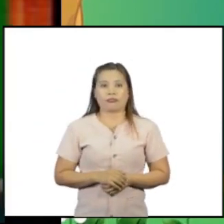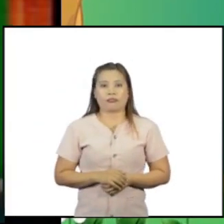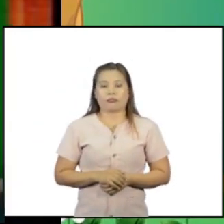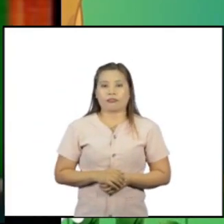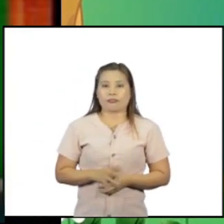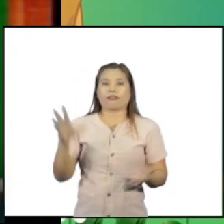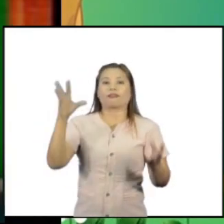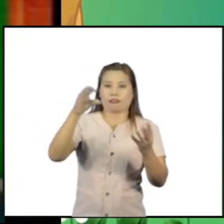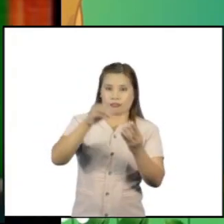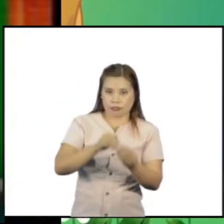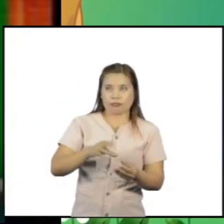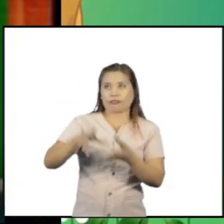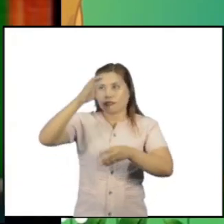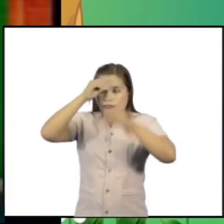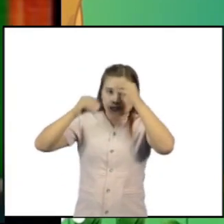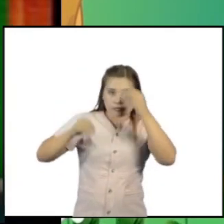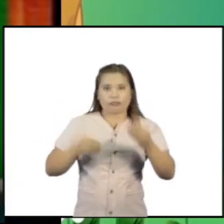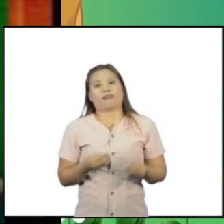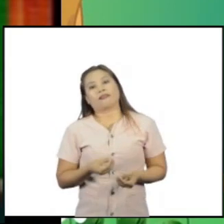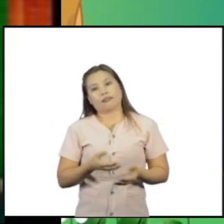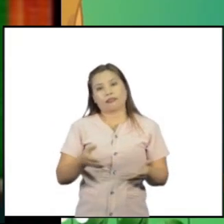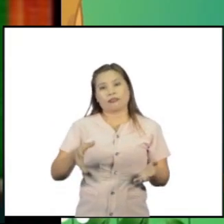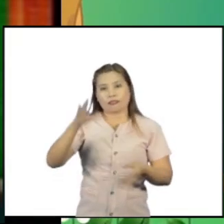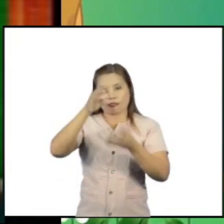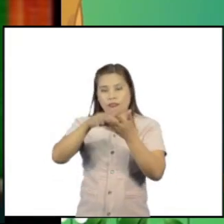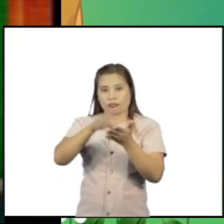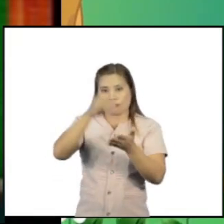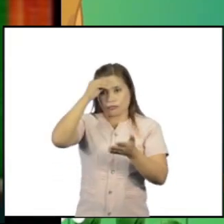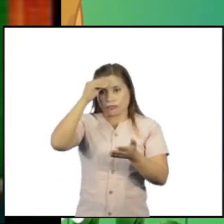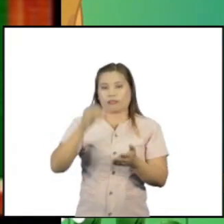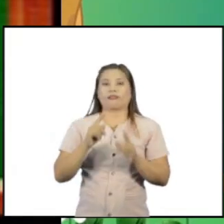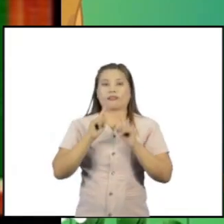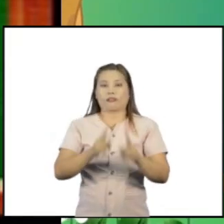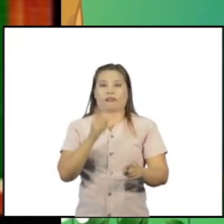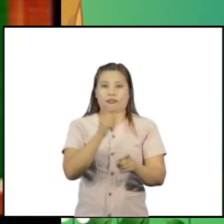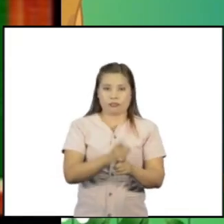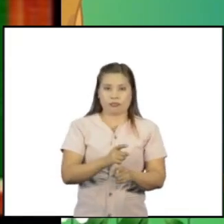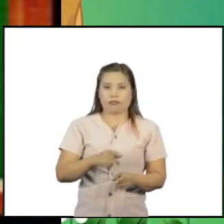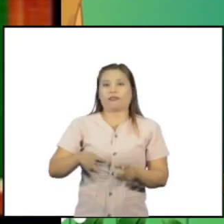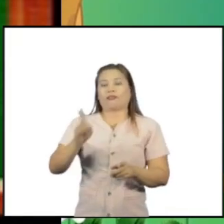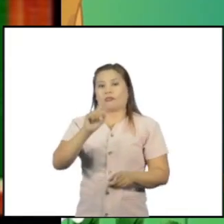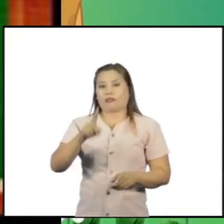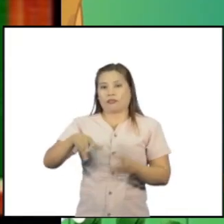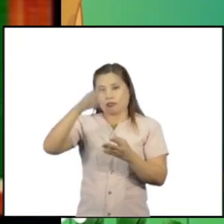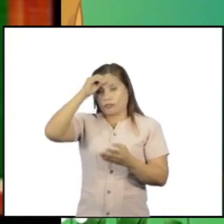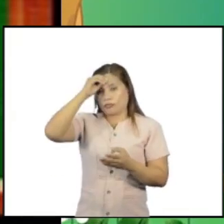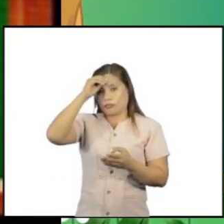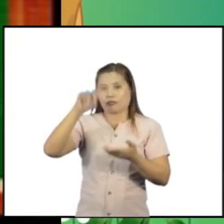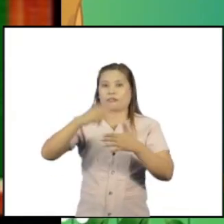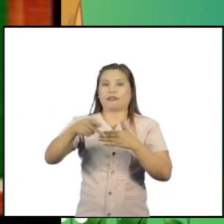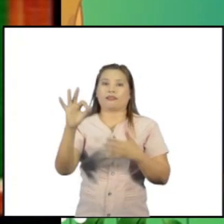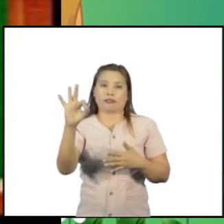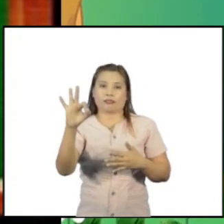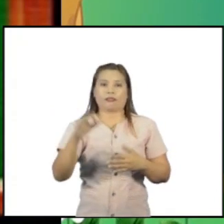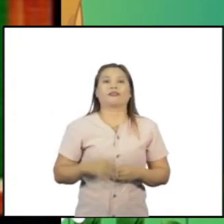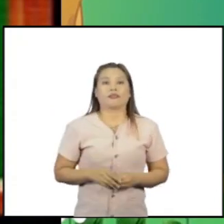To summarize what you have learned from our lesson, let us answer what I have learned on page 9.